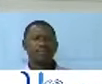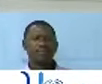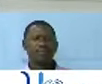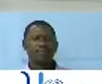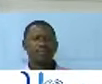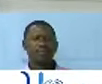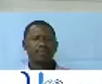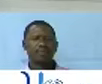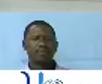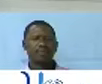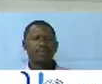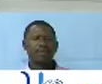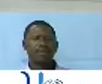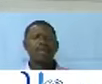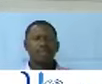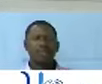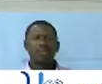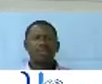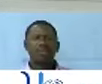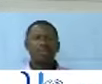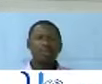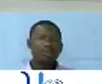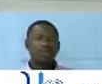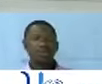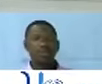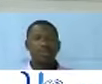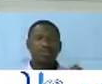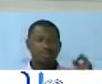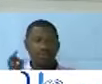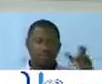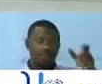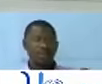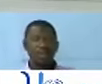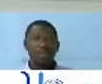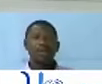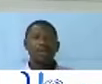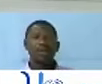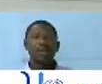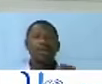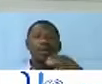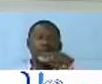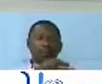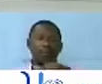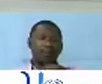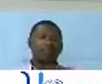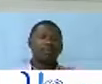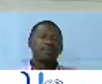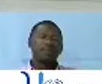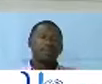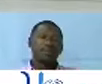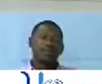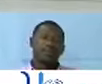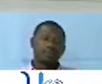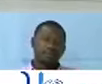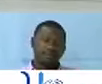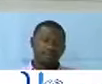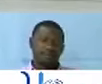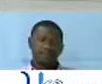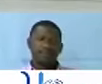at British Virgin Island. At the time she was a High Court judge, Commonwealth High Court judge. Wow. So